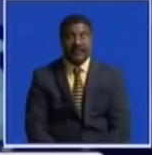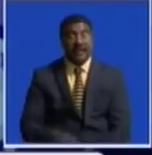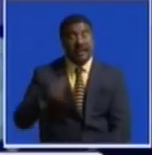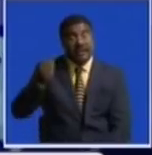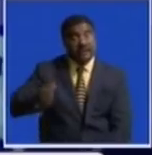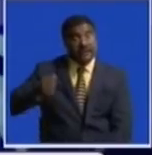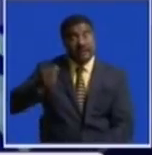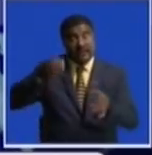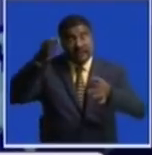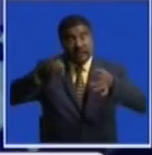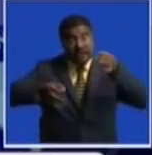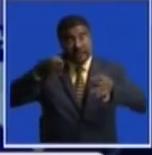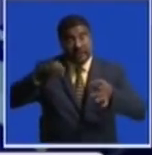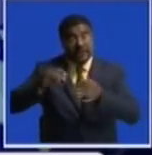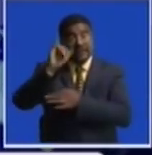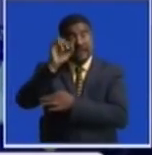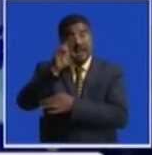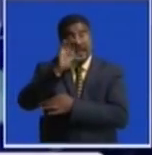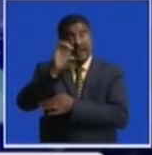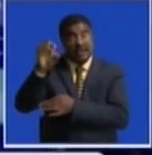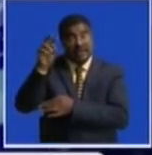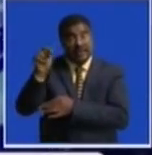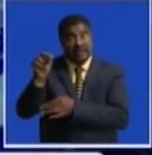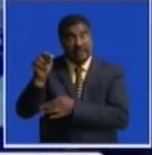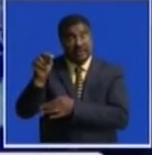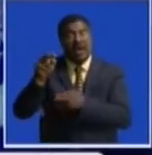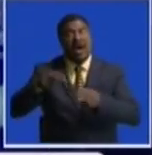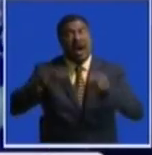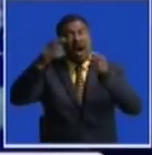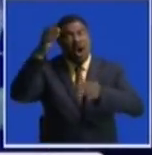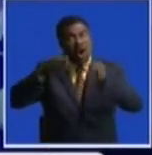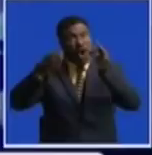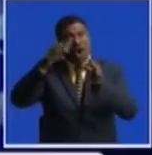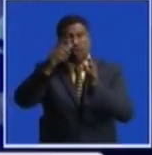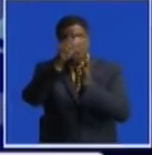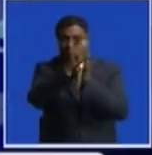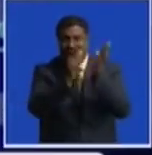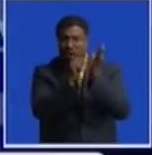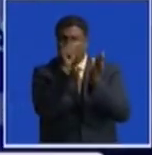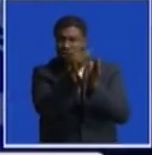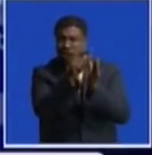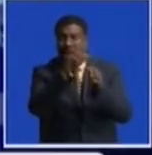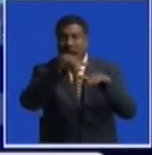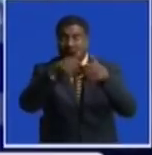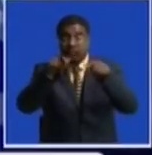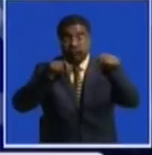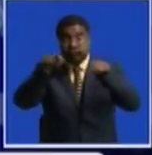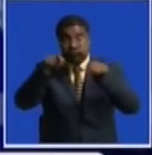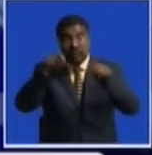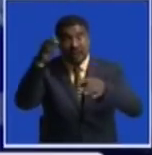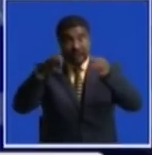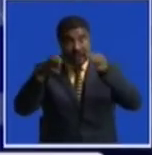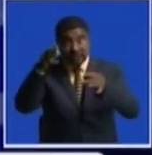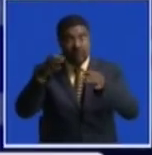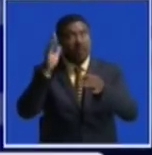Chief Justice Irene Mambilima says the amendment of the High Court rules regarding the operations of the judicial system will unlock the investment opportunities